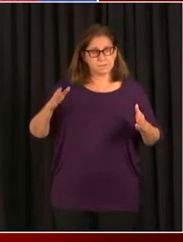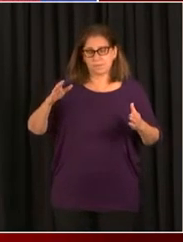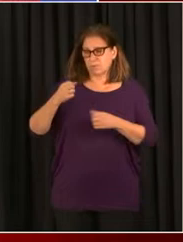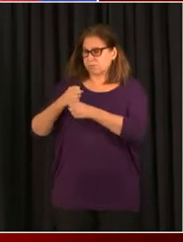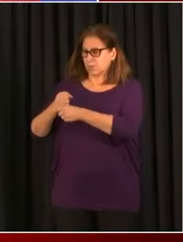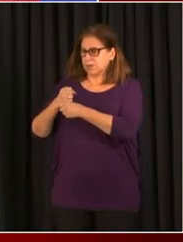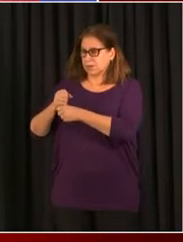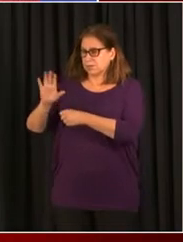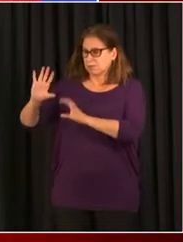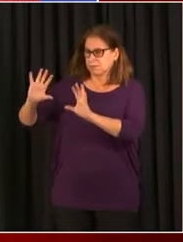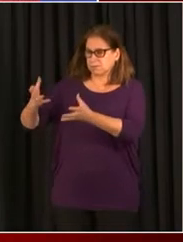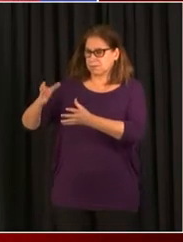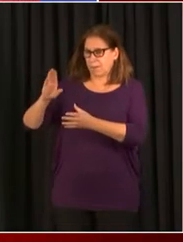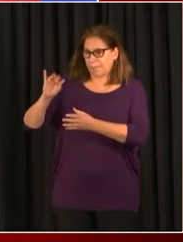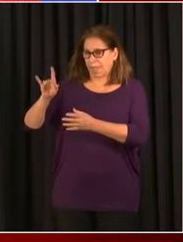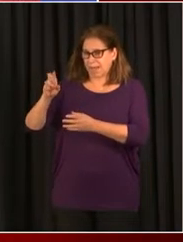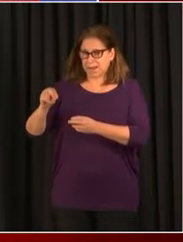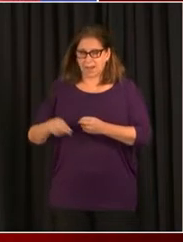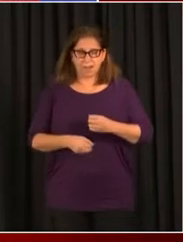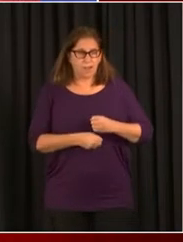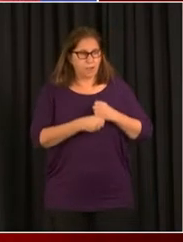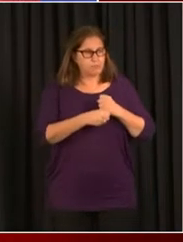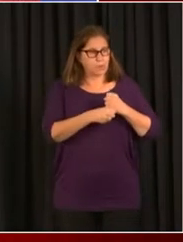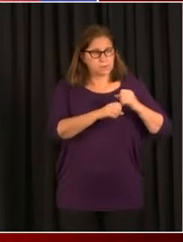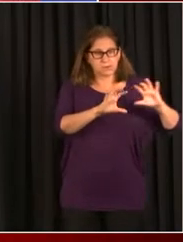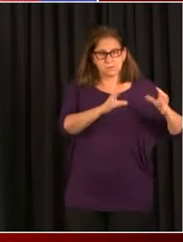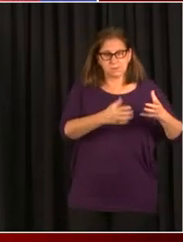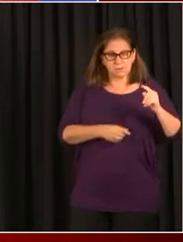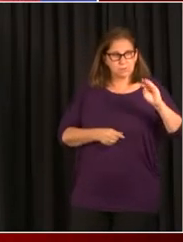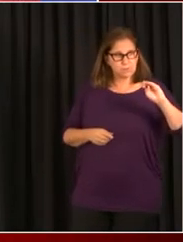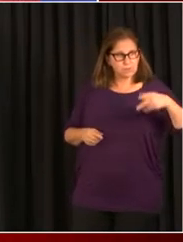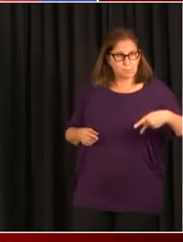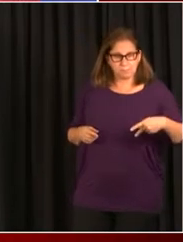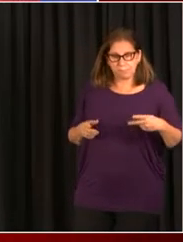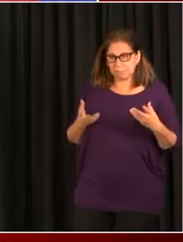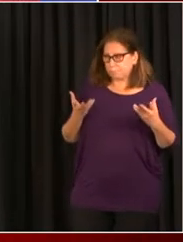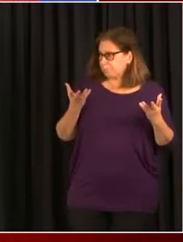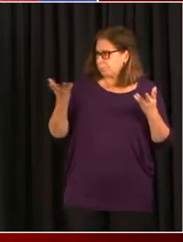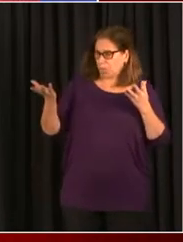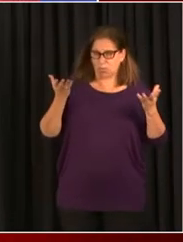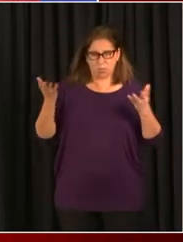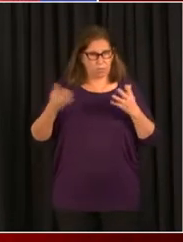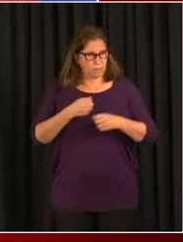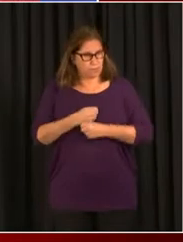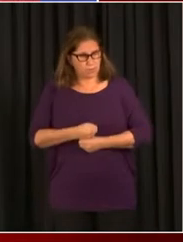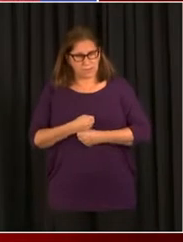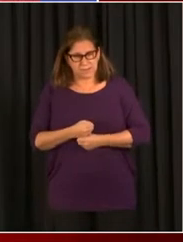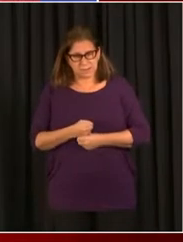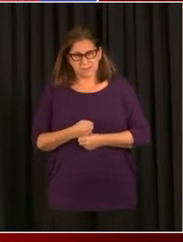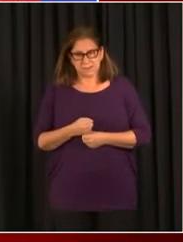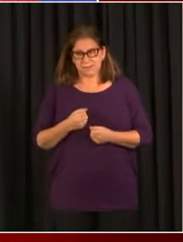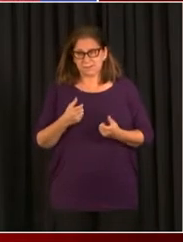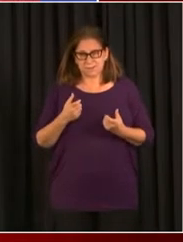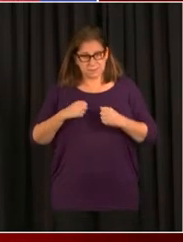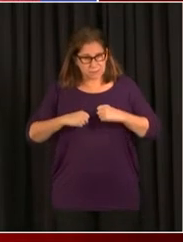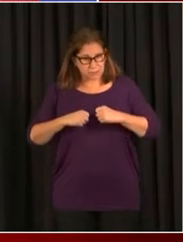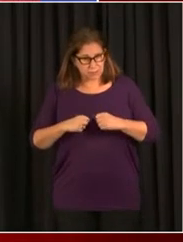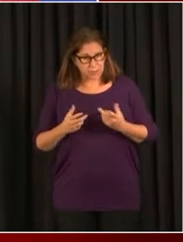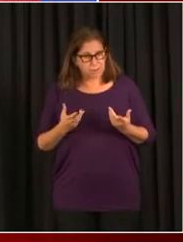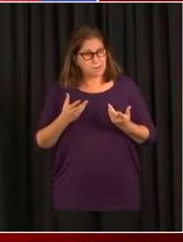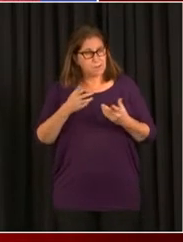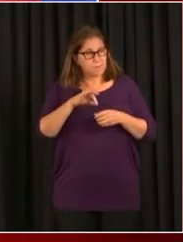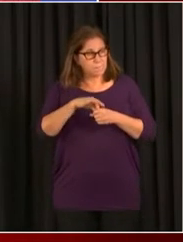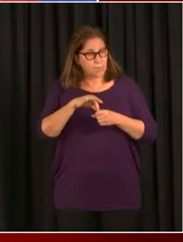will be accepted by the president and whether there might be voting irregularities. We've seen